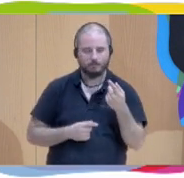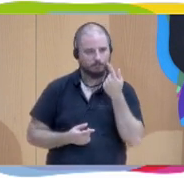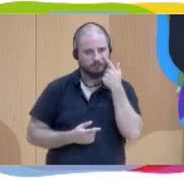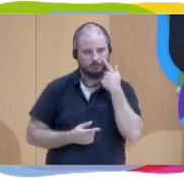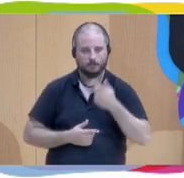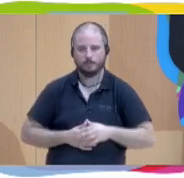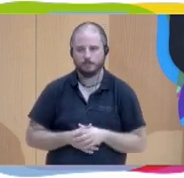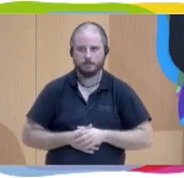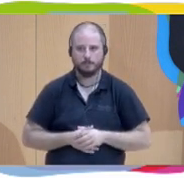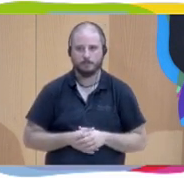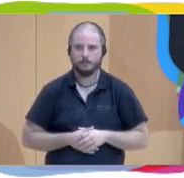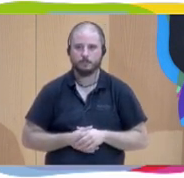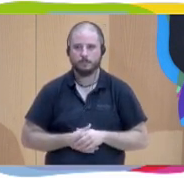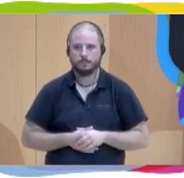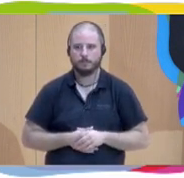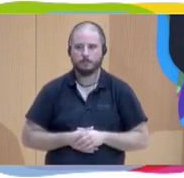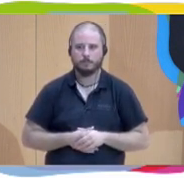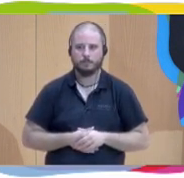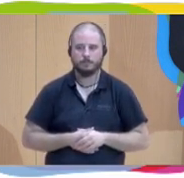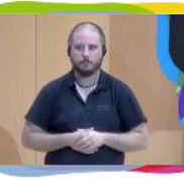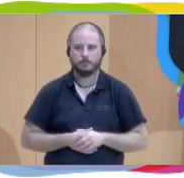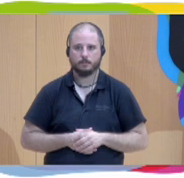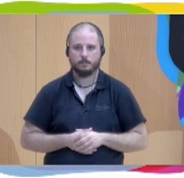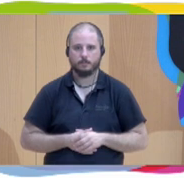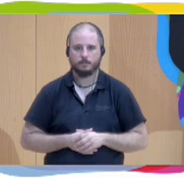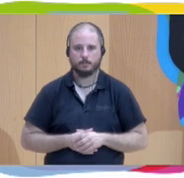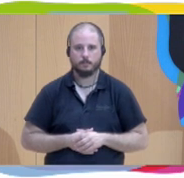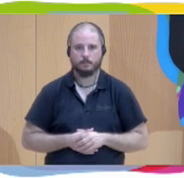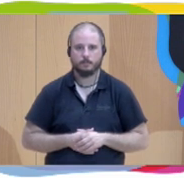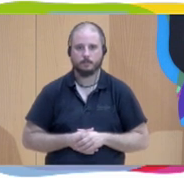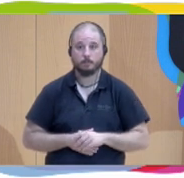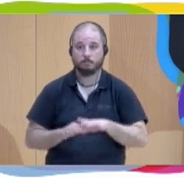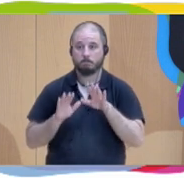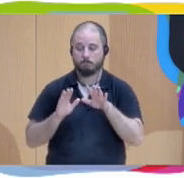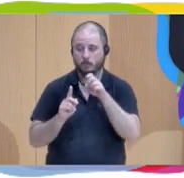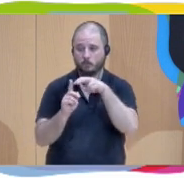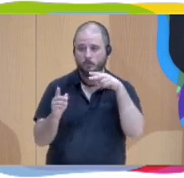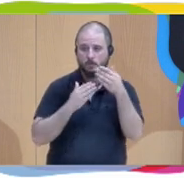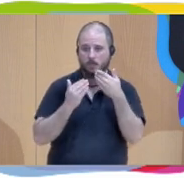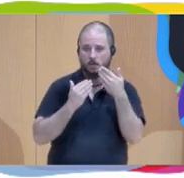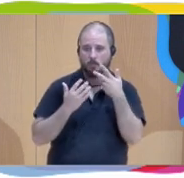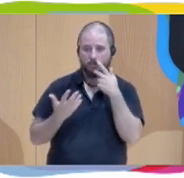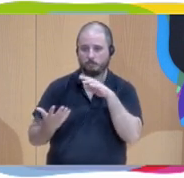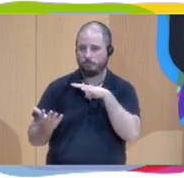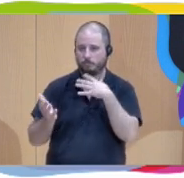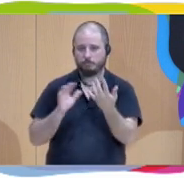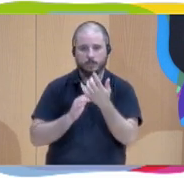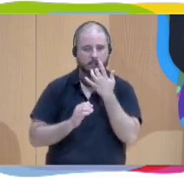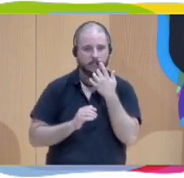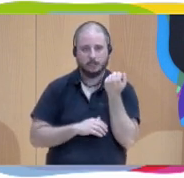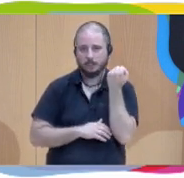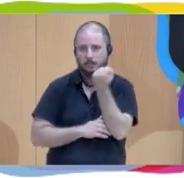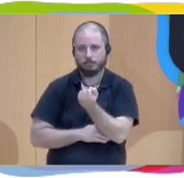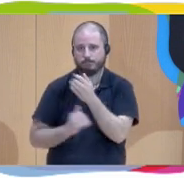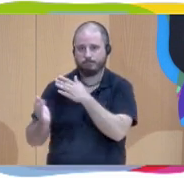However, the approach will not evolve without organizational support and coordination system, which